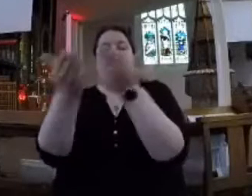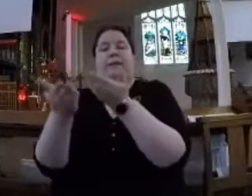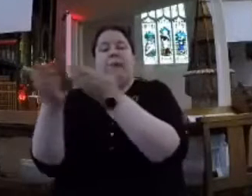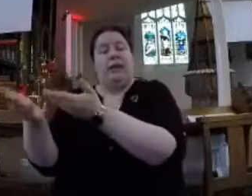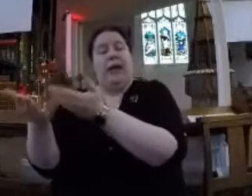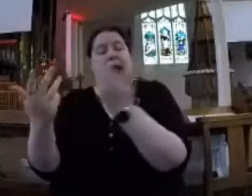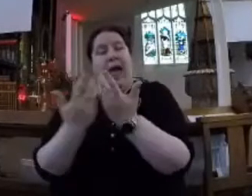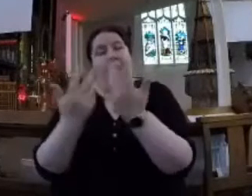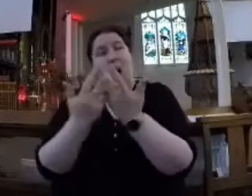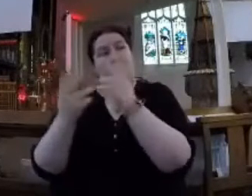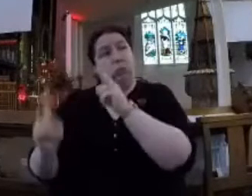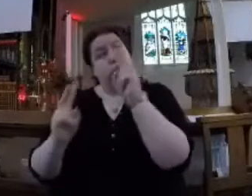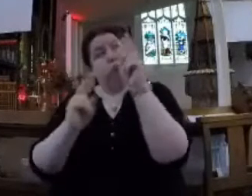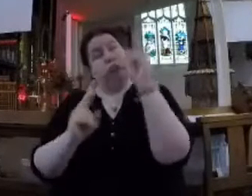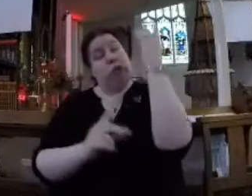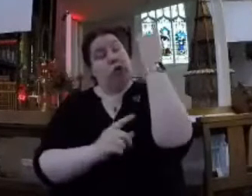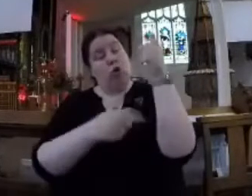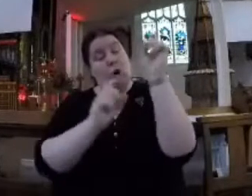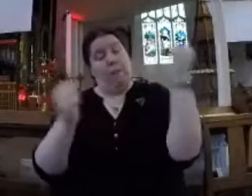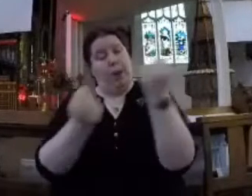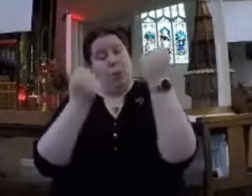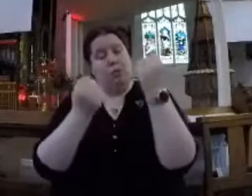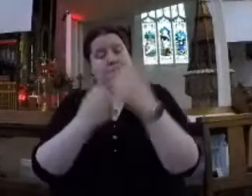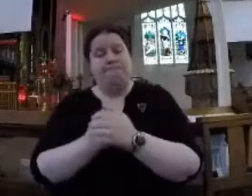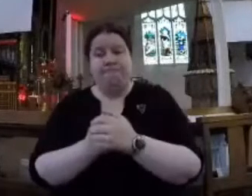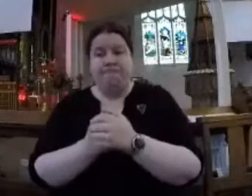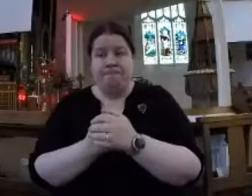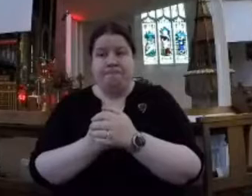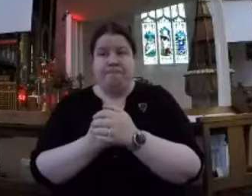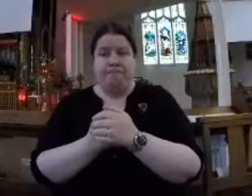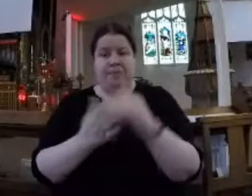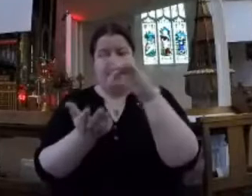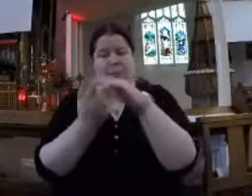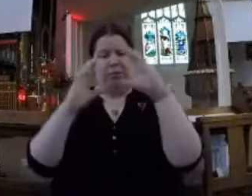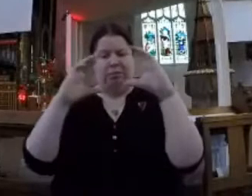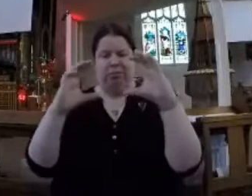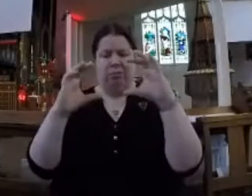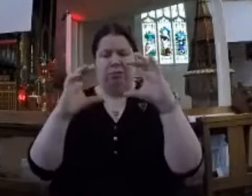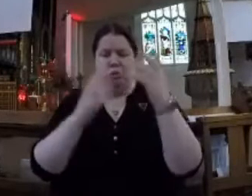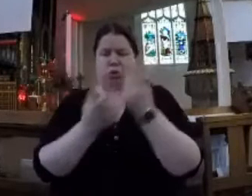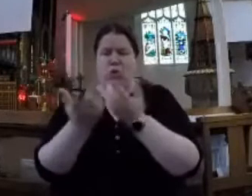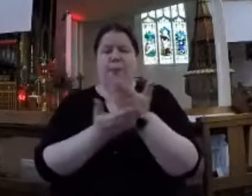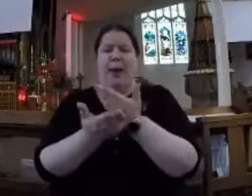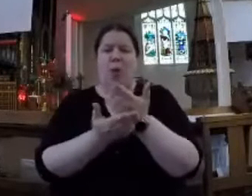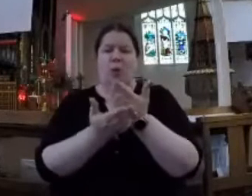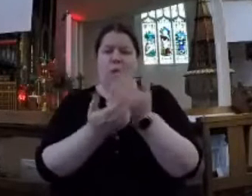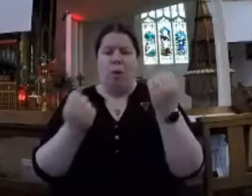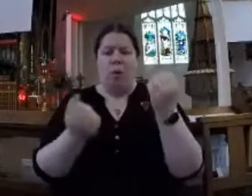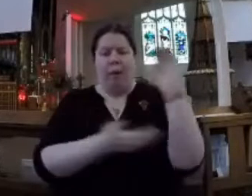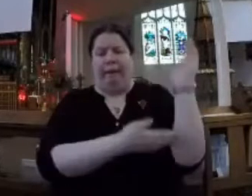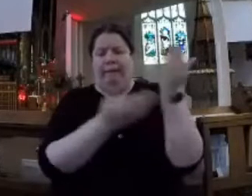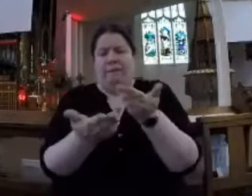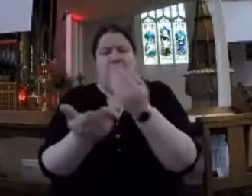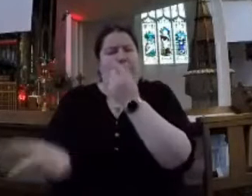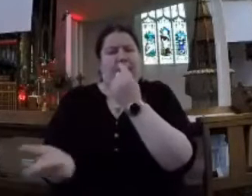is seen in the church today. But for some reason, whenever there's these gifts or shows